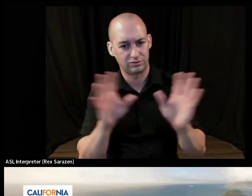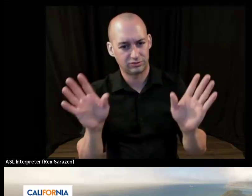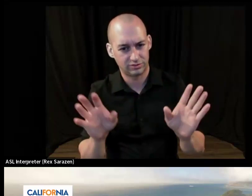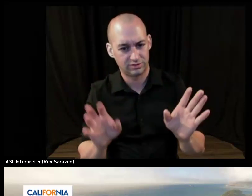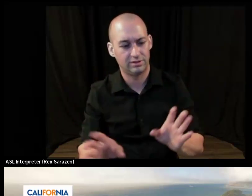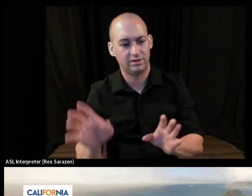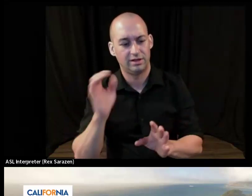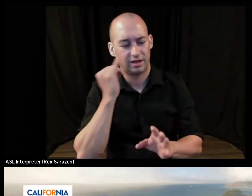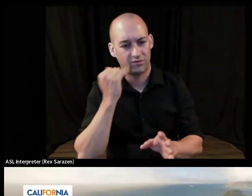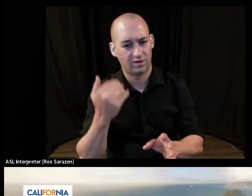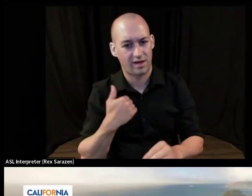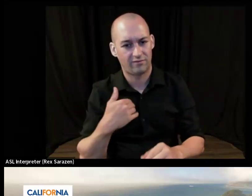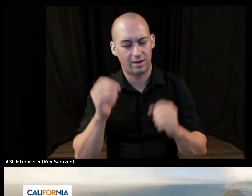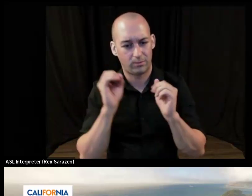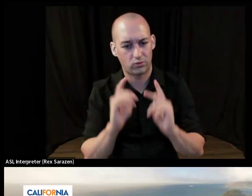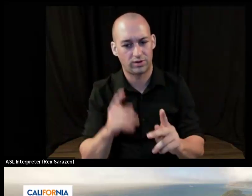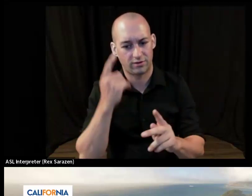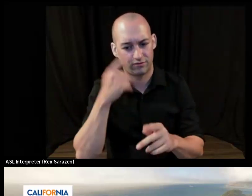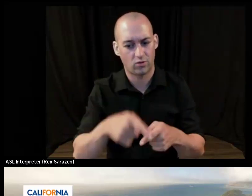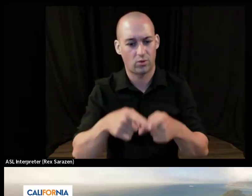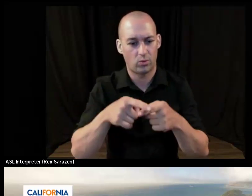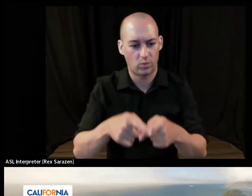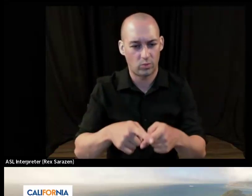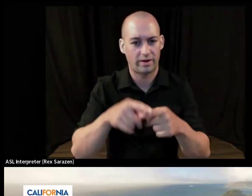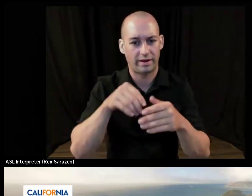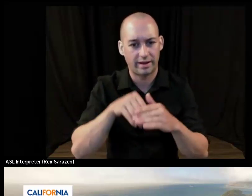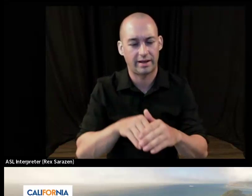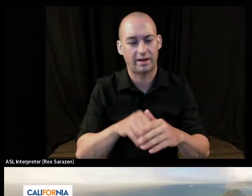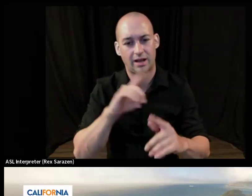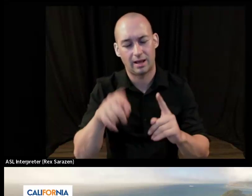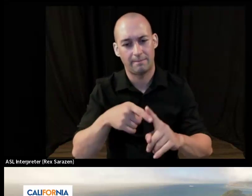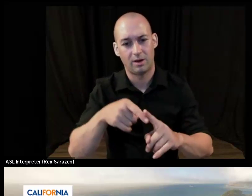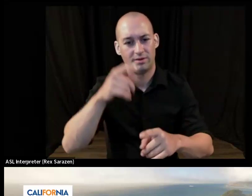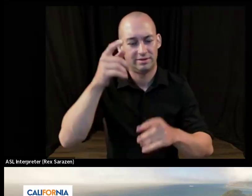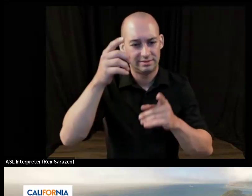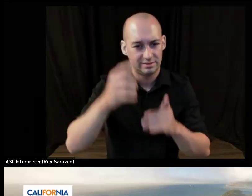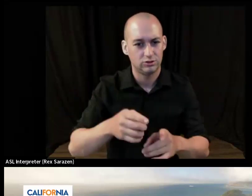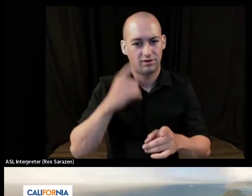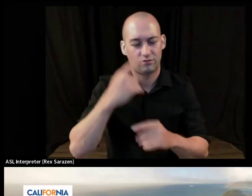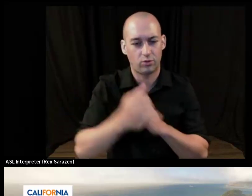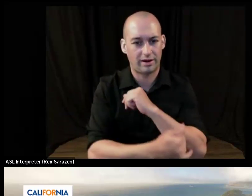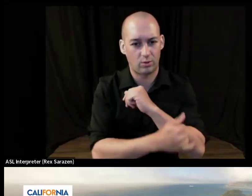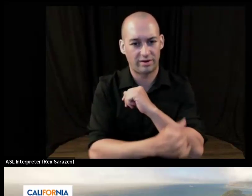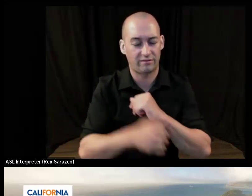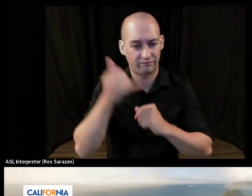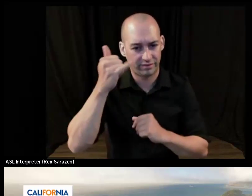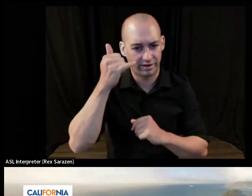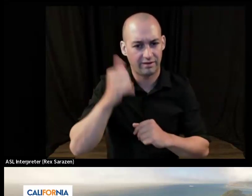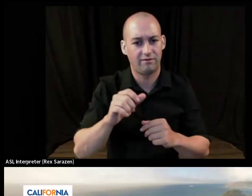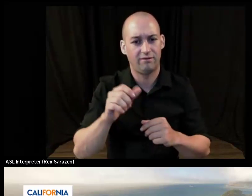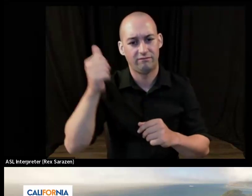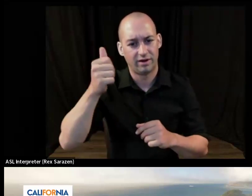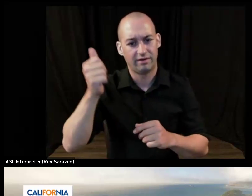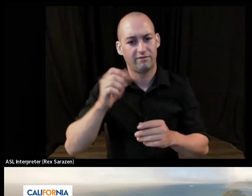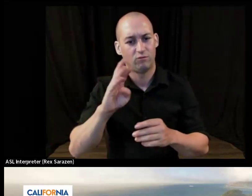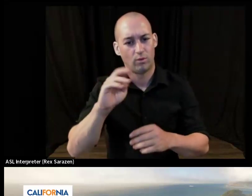there's an opportunity to weigh in on the decision about the county funding formula, or if that deciding between those